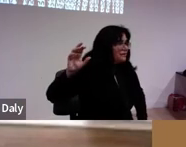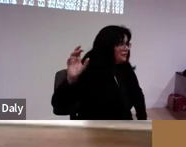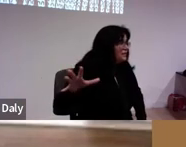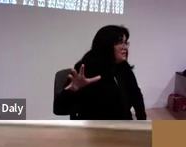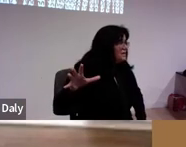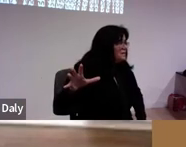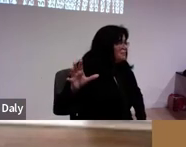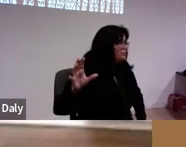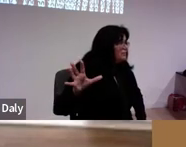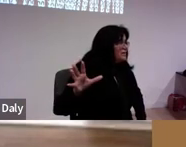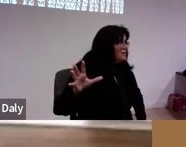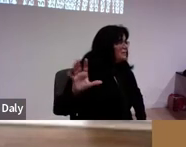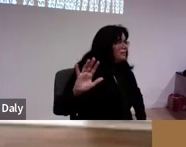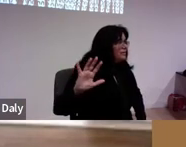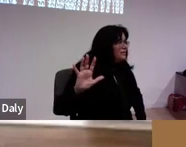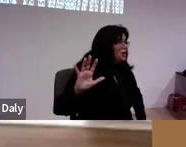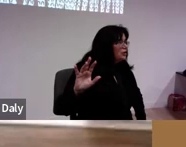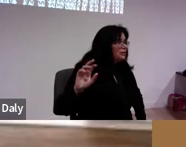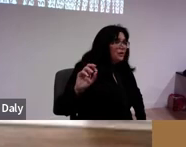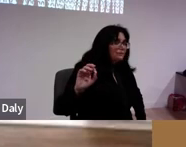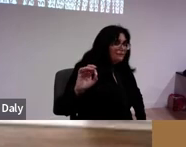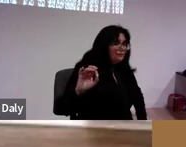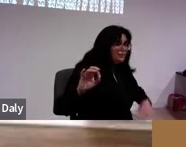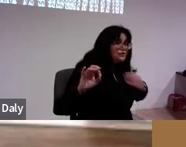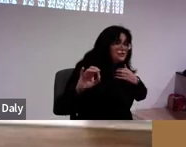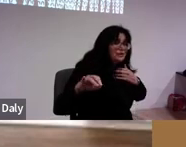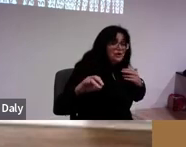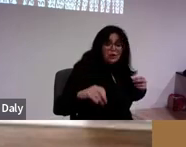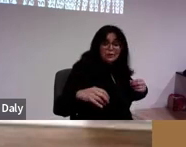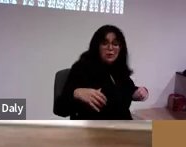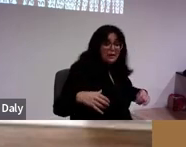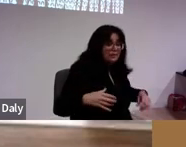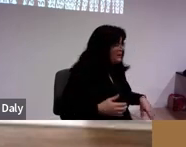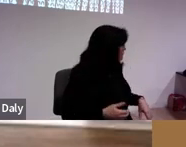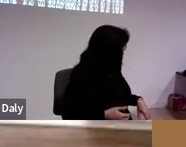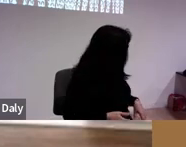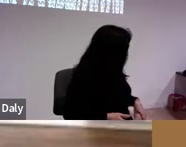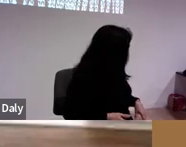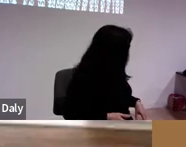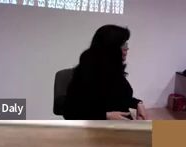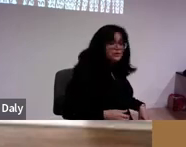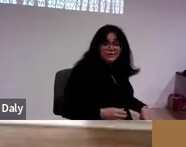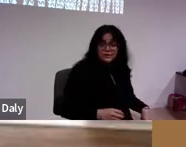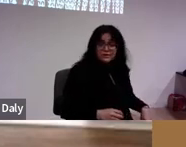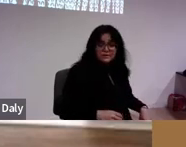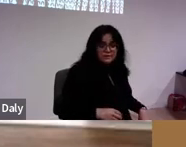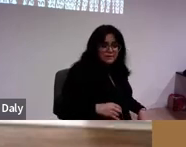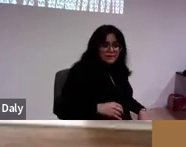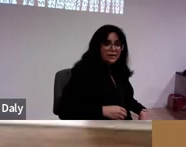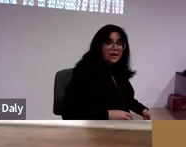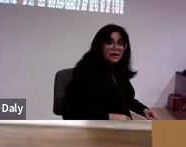bag was the premiere, probably the only one the only one that really